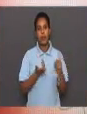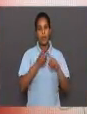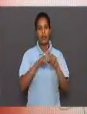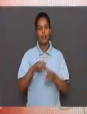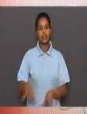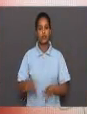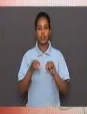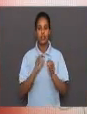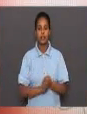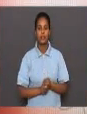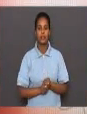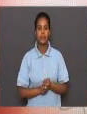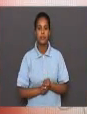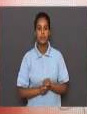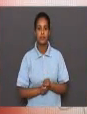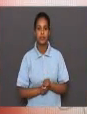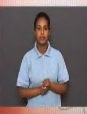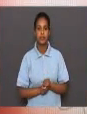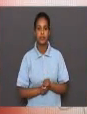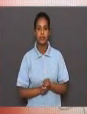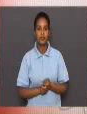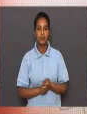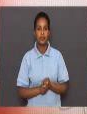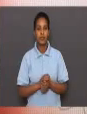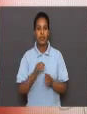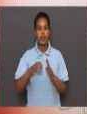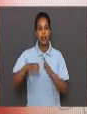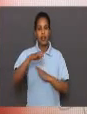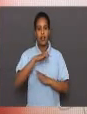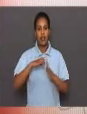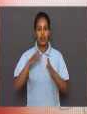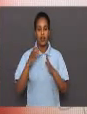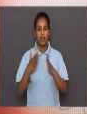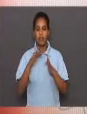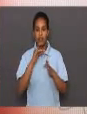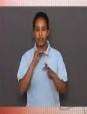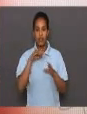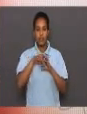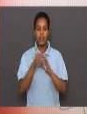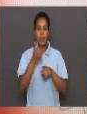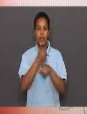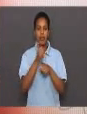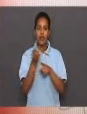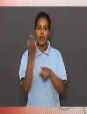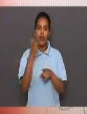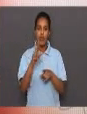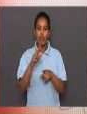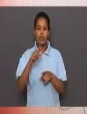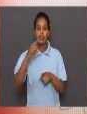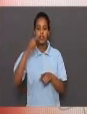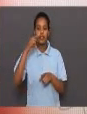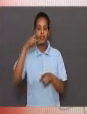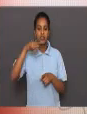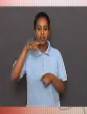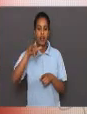Welcome back, students. An electrode is a metal or